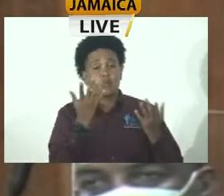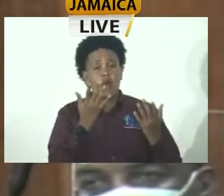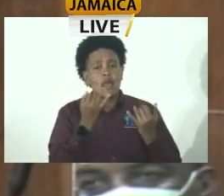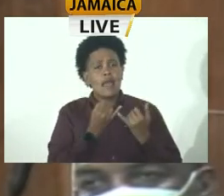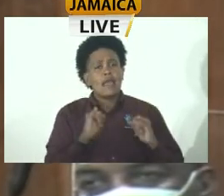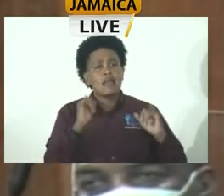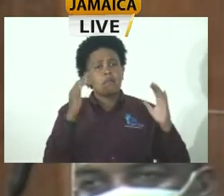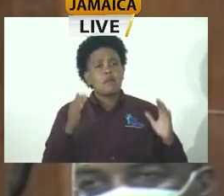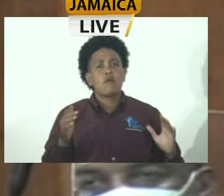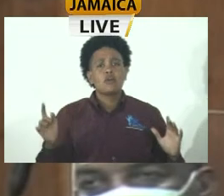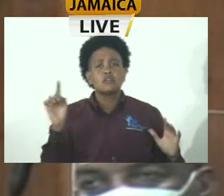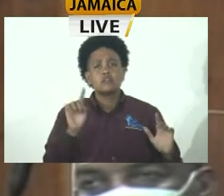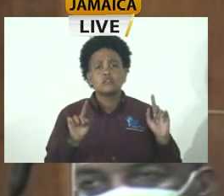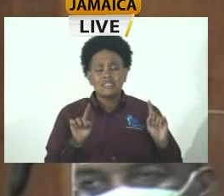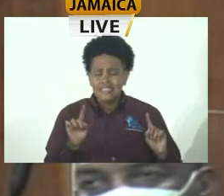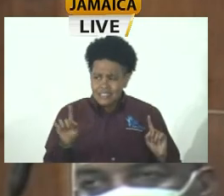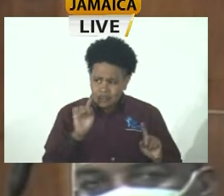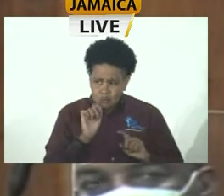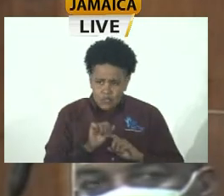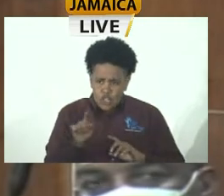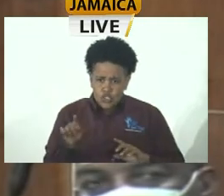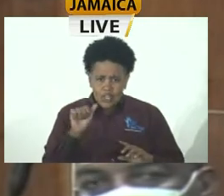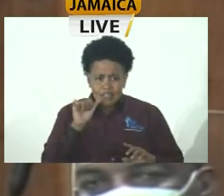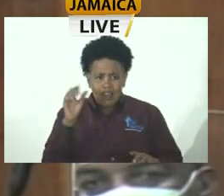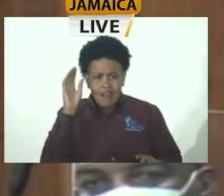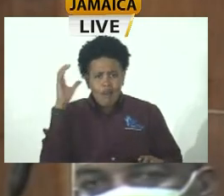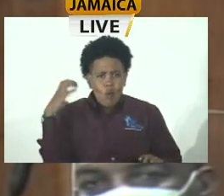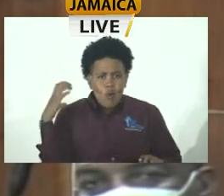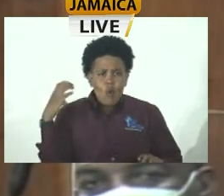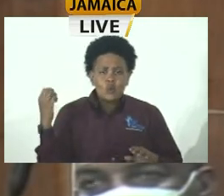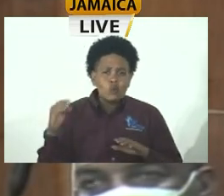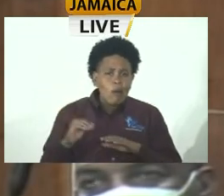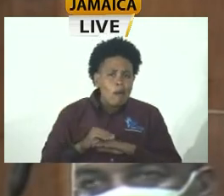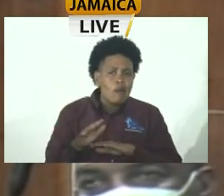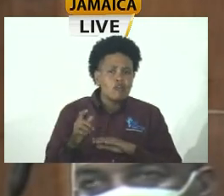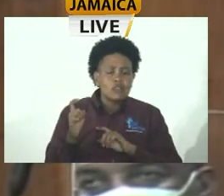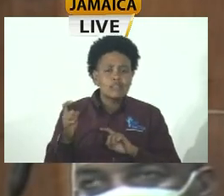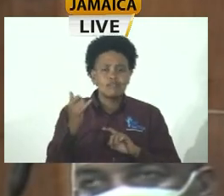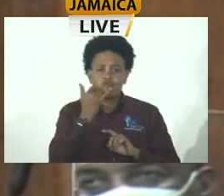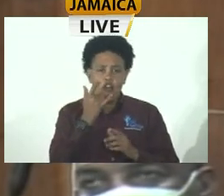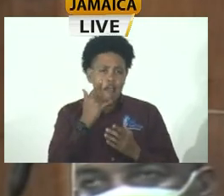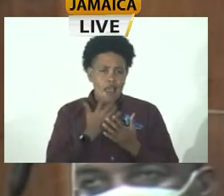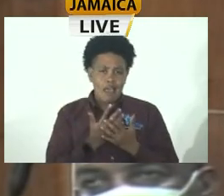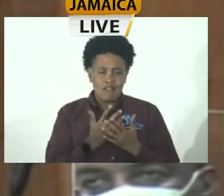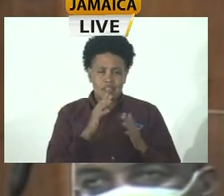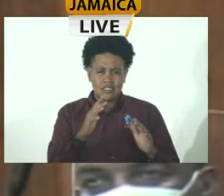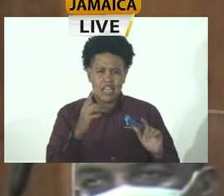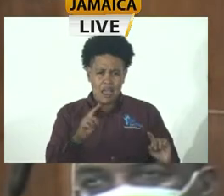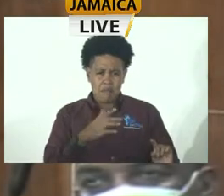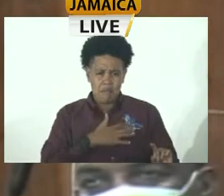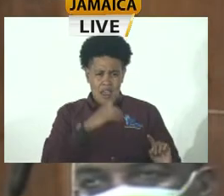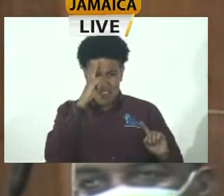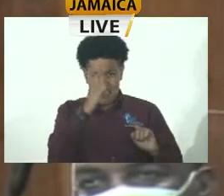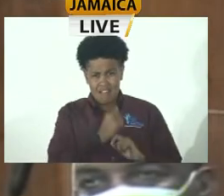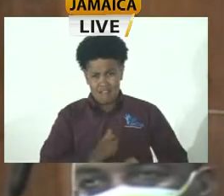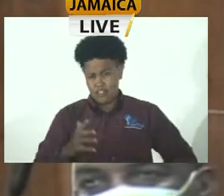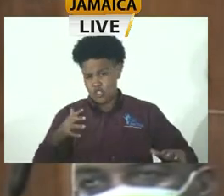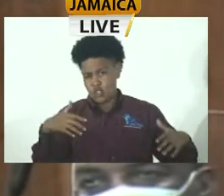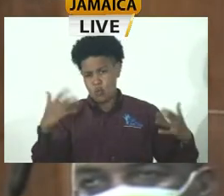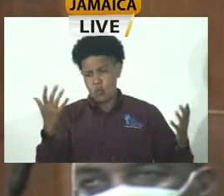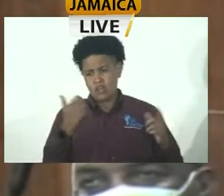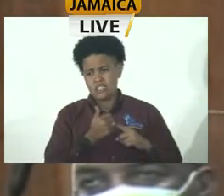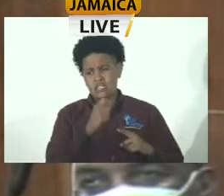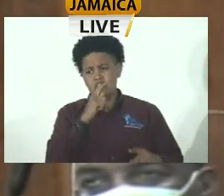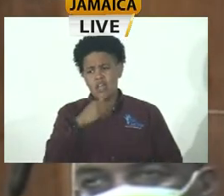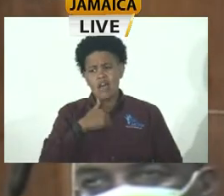person to ensure that they are not being coached or influenced to give evidence my vision modern speaker is to